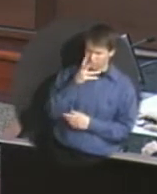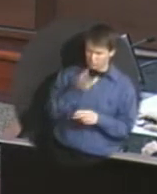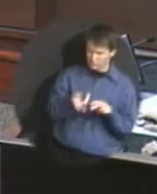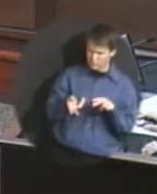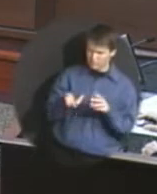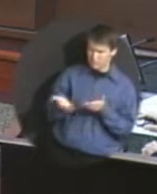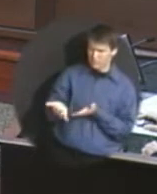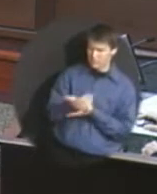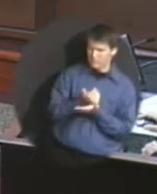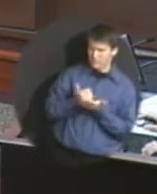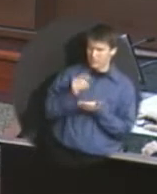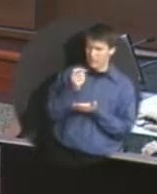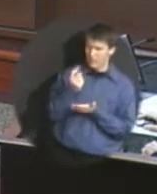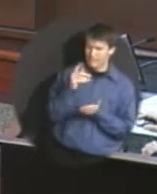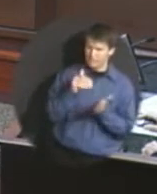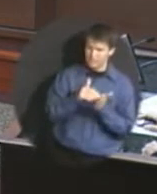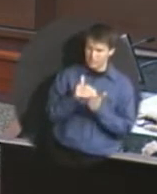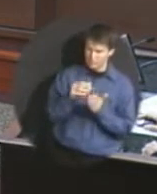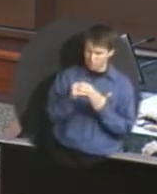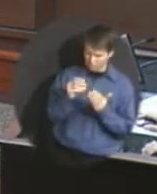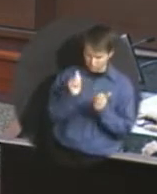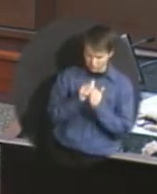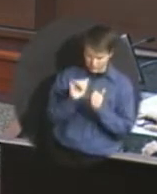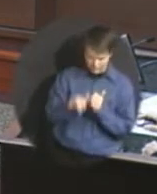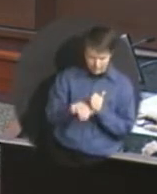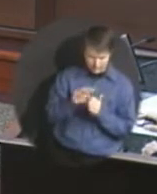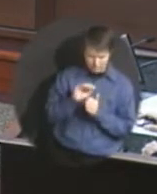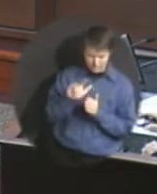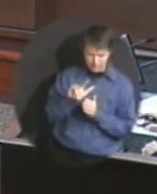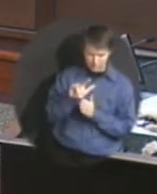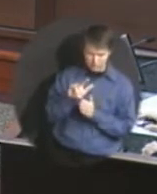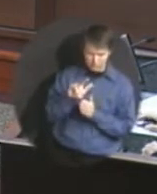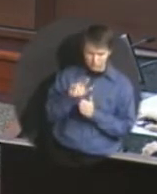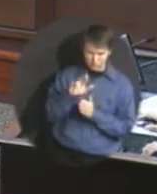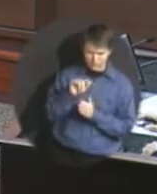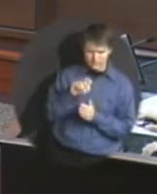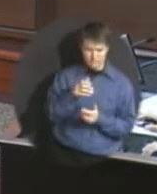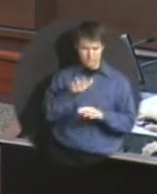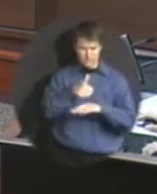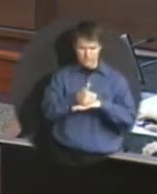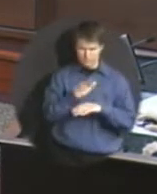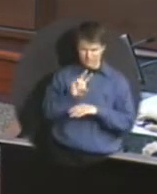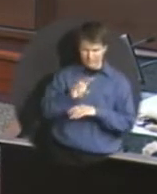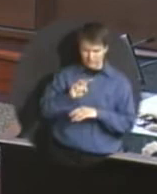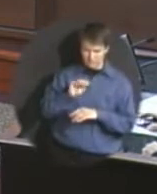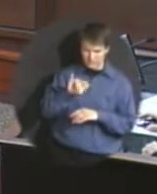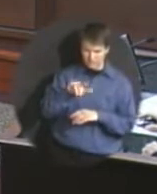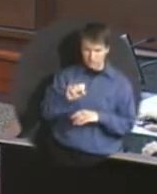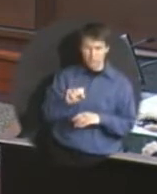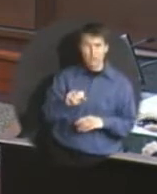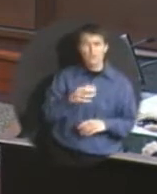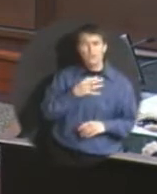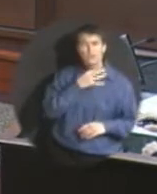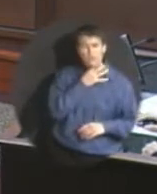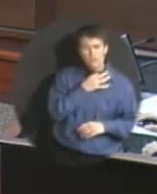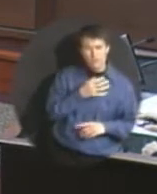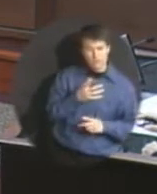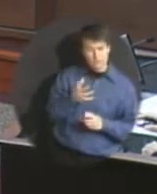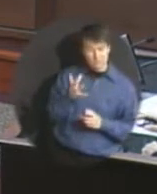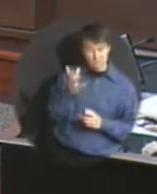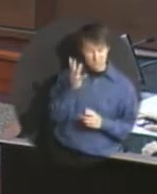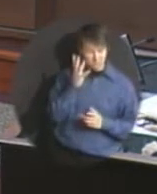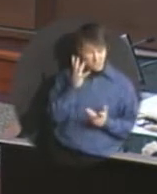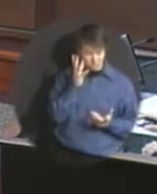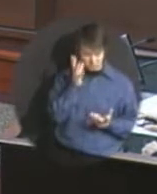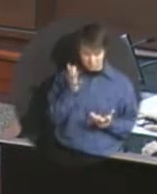million with that mill rate at 7 mills. Are we then going to be